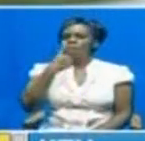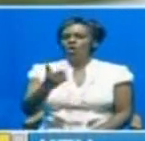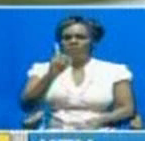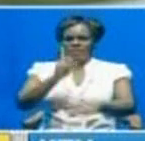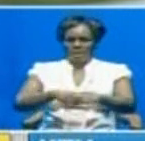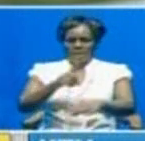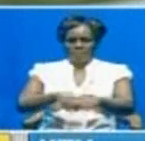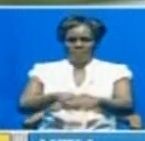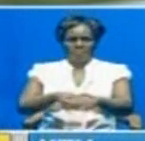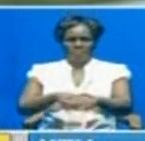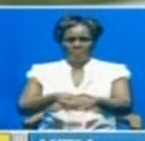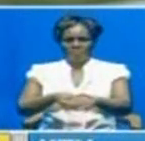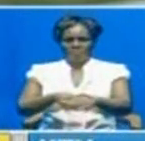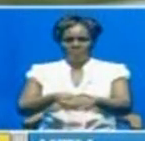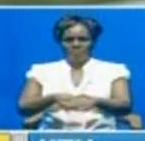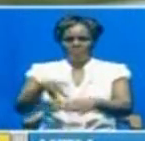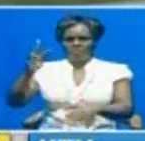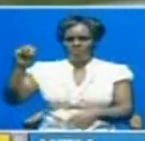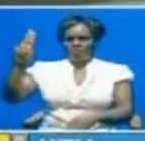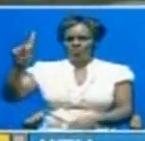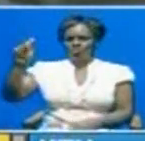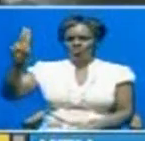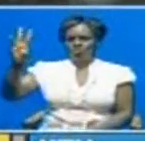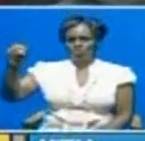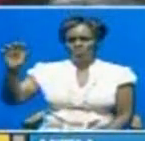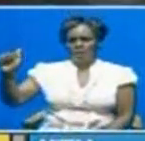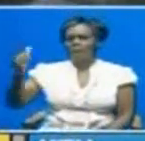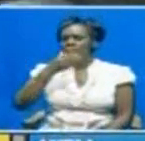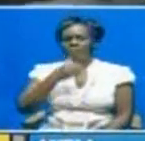Arap Moi's administration, Hari Mutuma Kathurima.